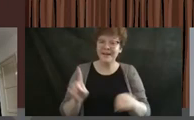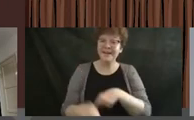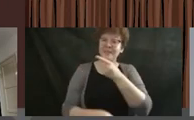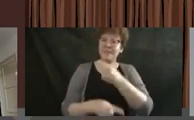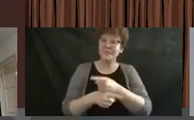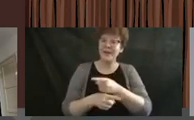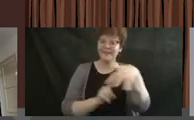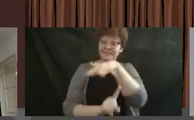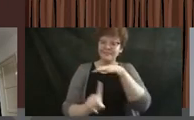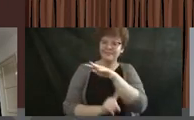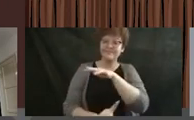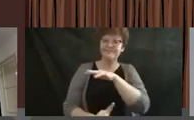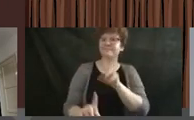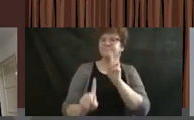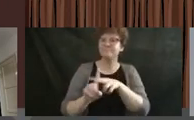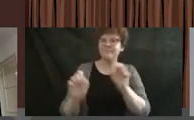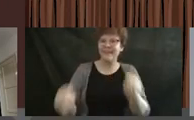really, really well.